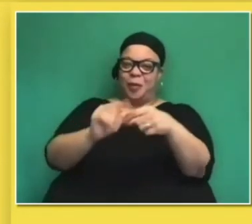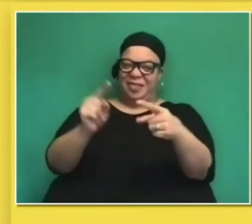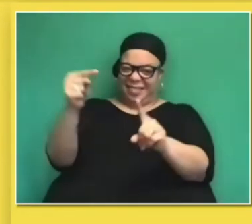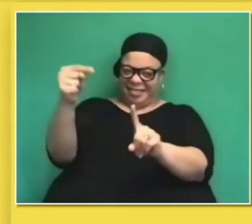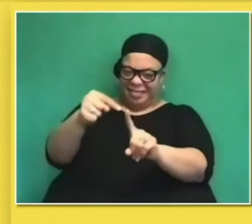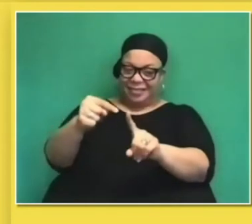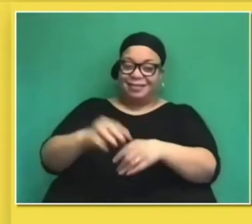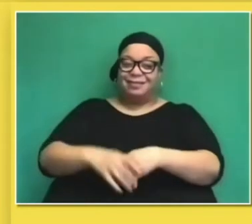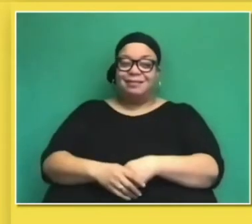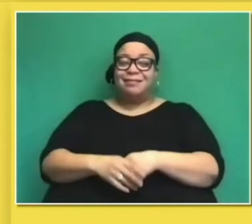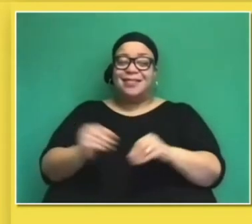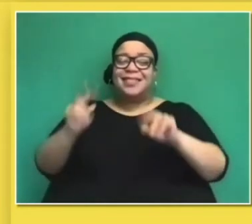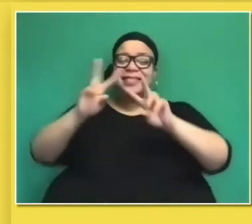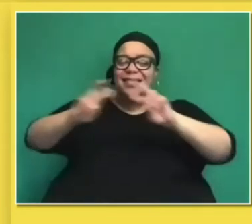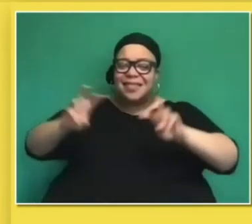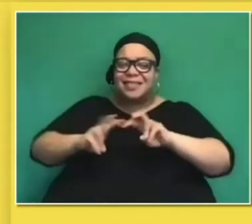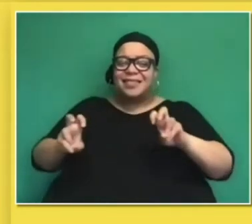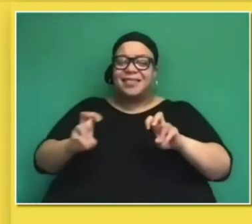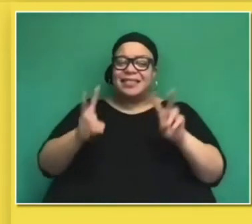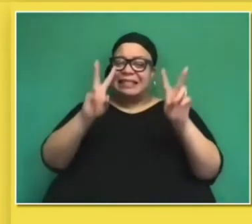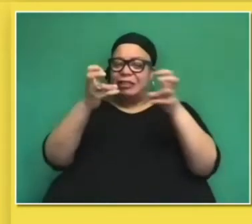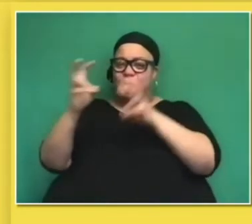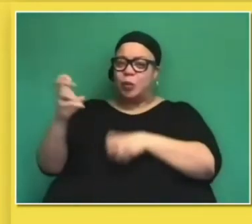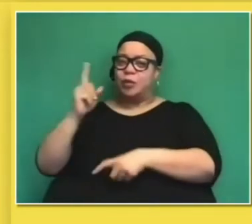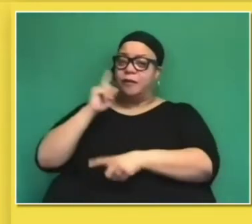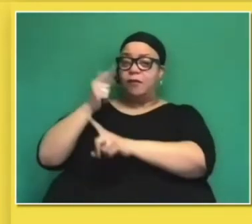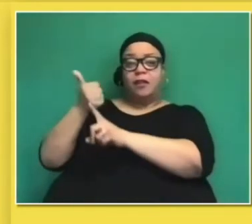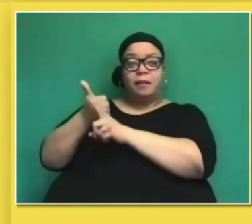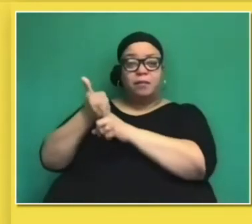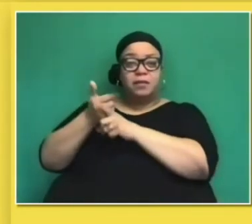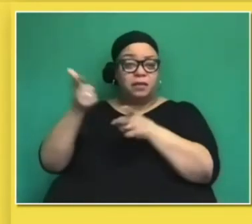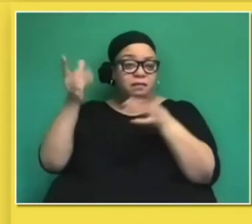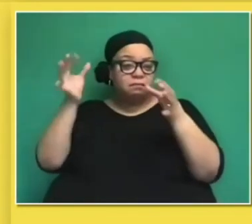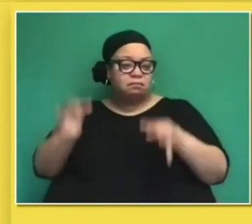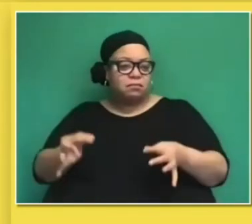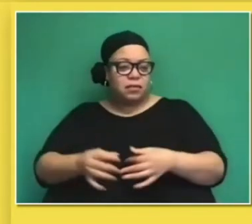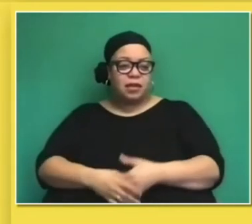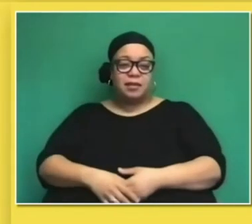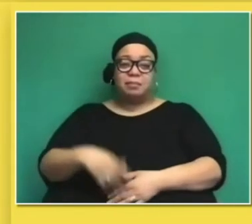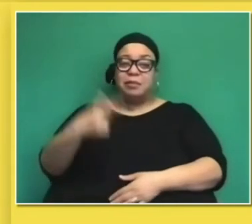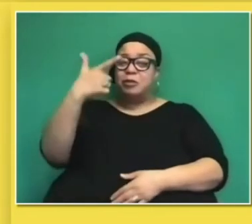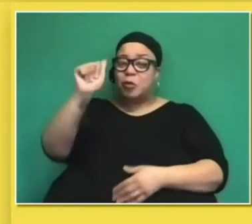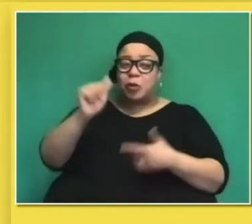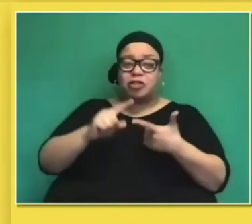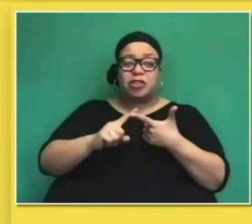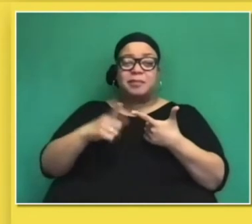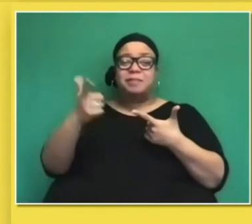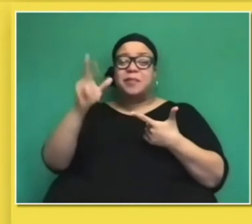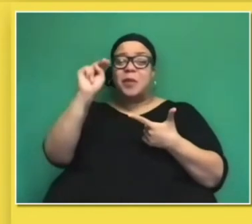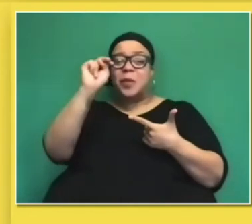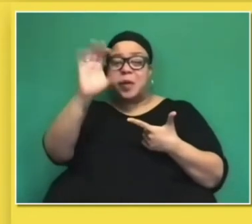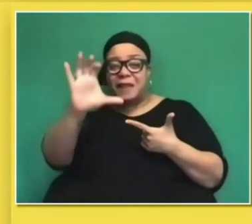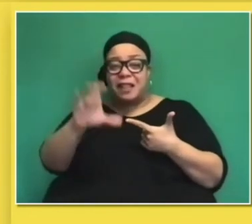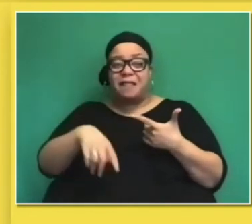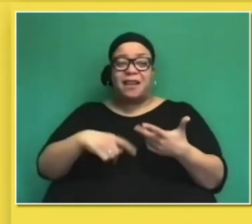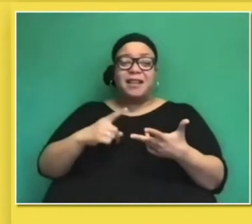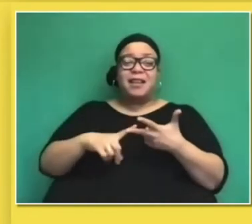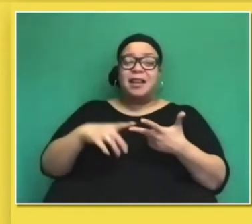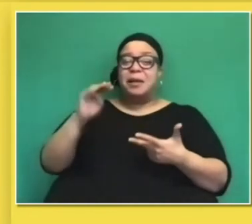Arizona, Nevada, and Georgia and North Carolina, all places where we, the Poor People's Campaign, went to